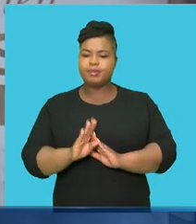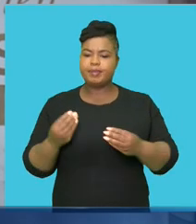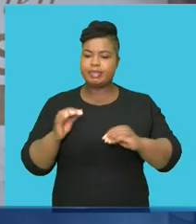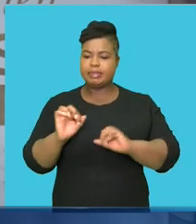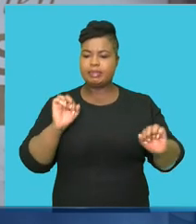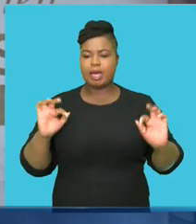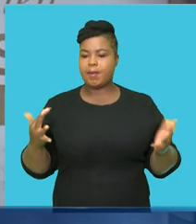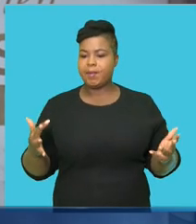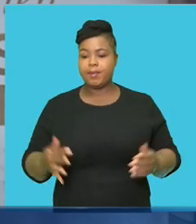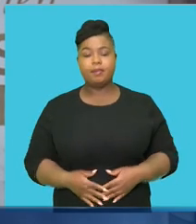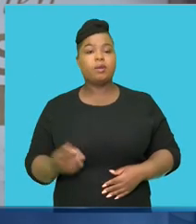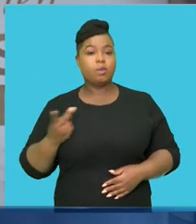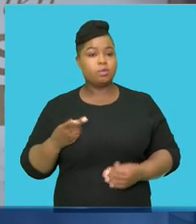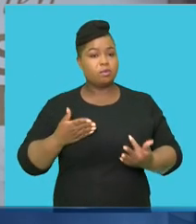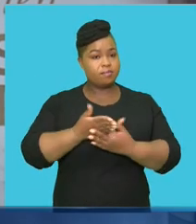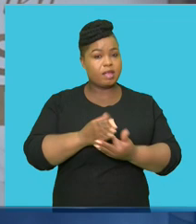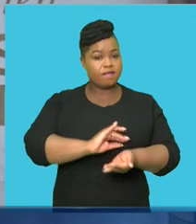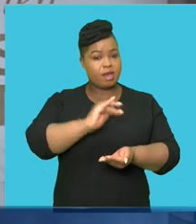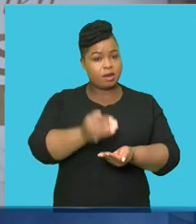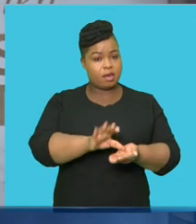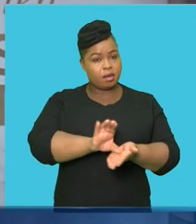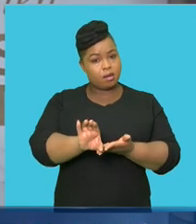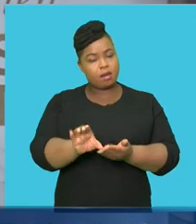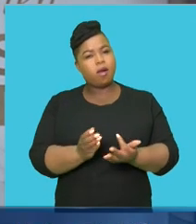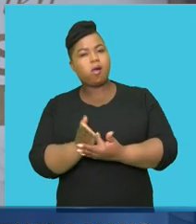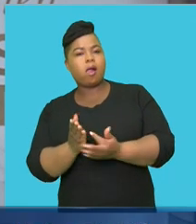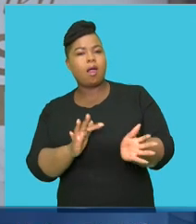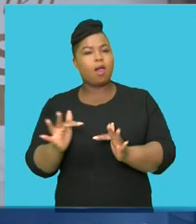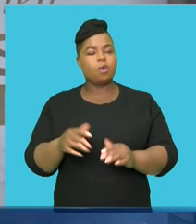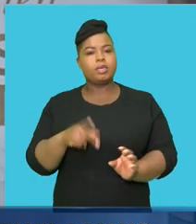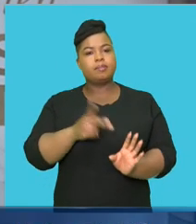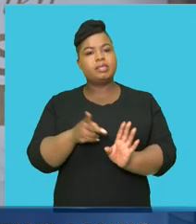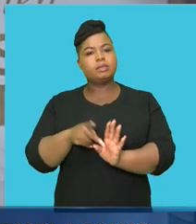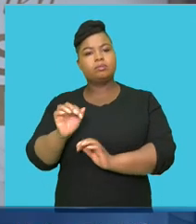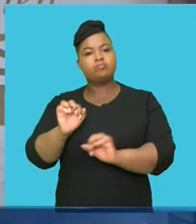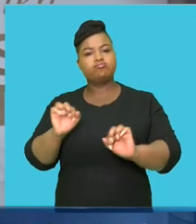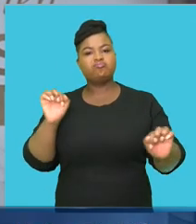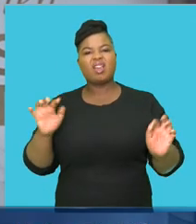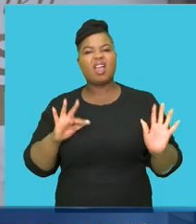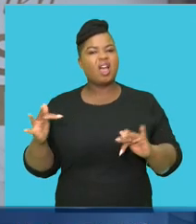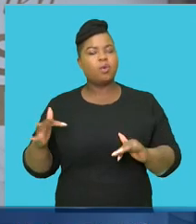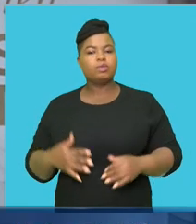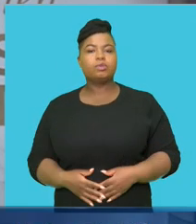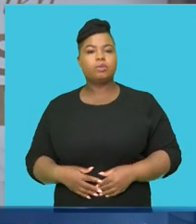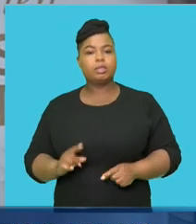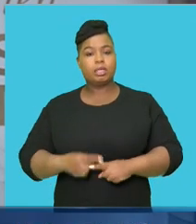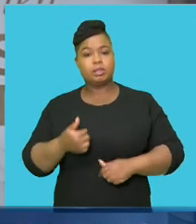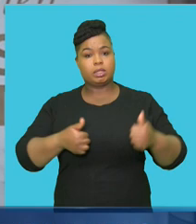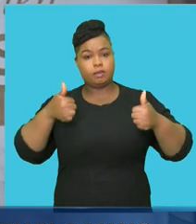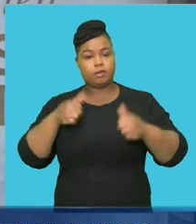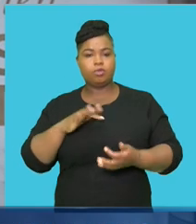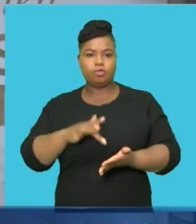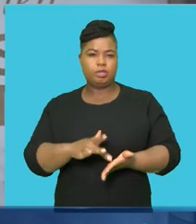businesses, how can they access funding, how can they increase their participation on boards and in executive positions